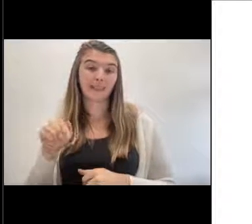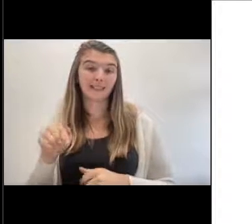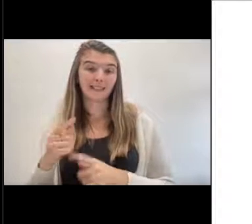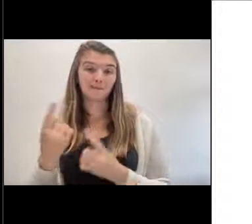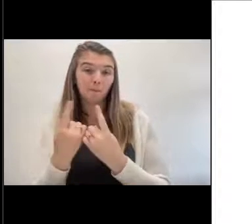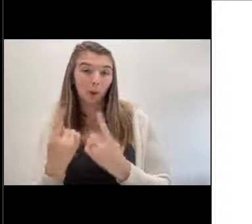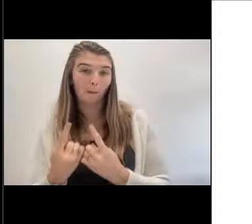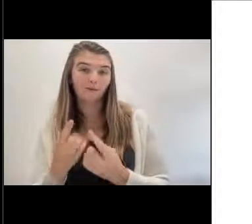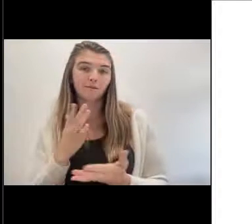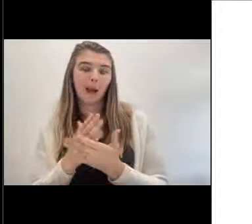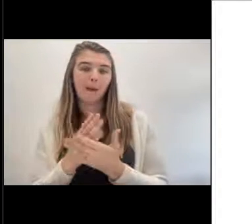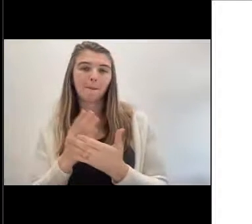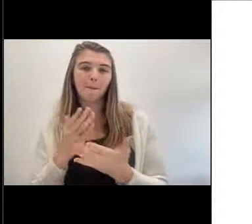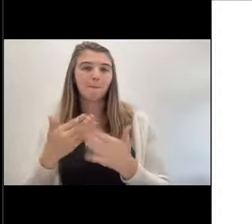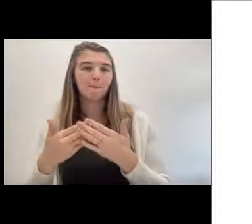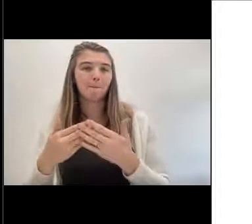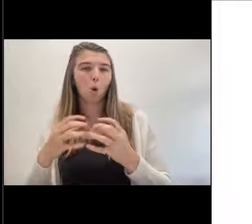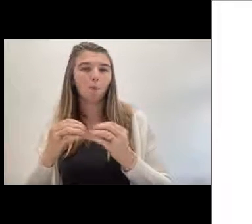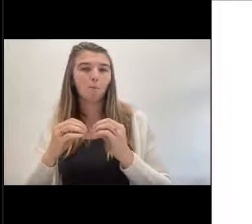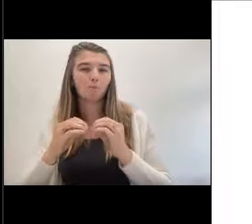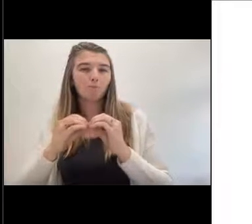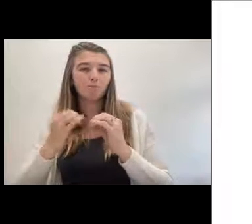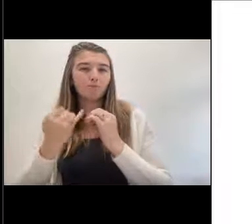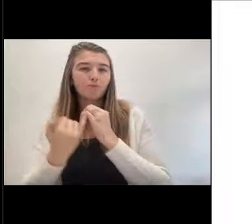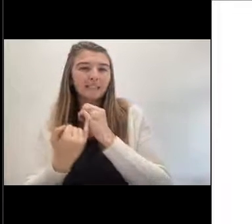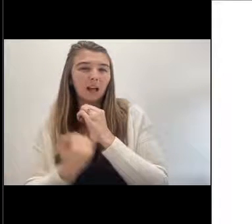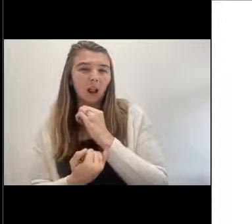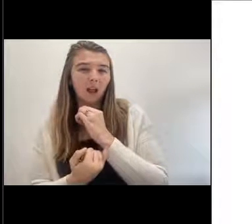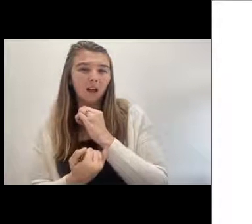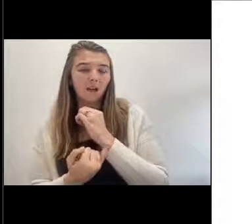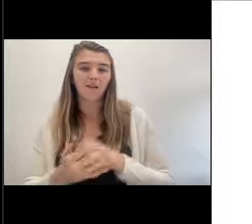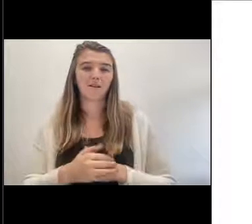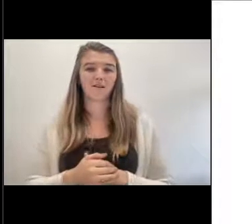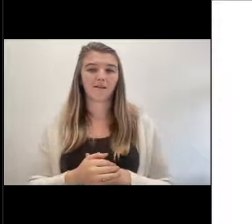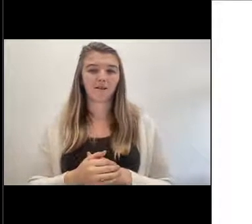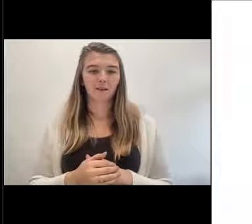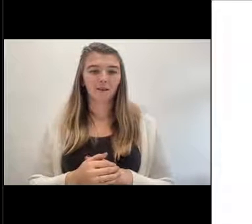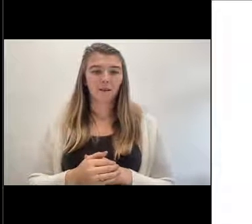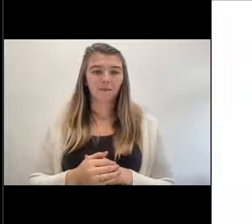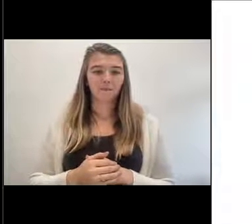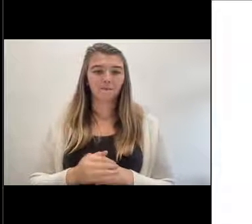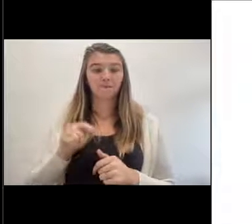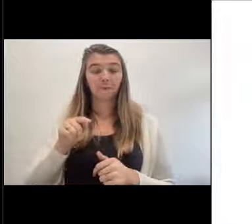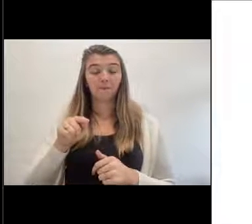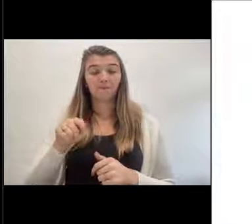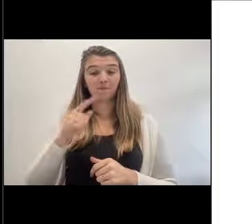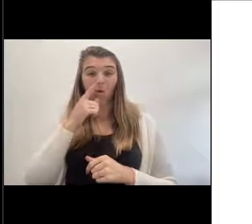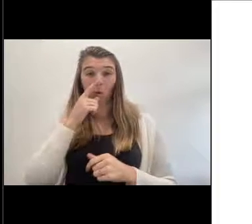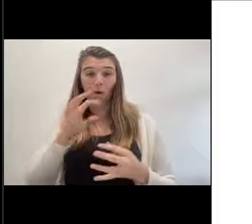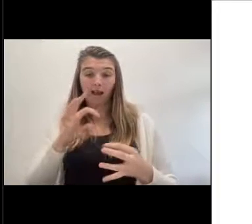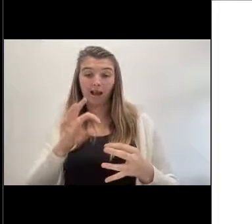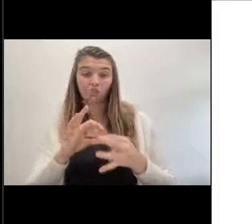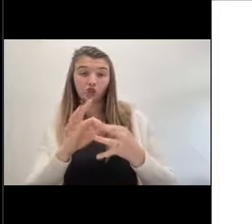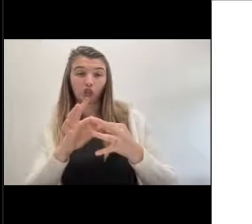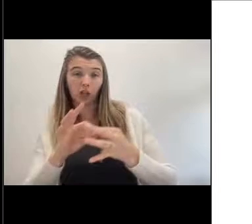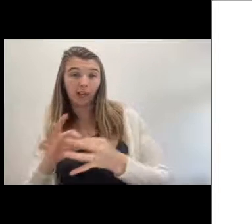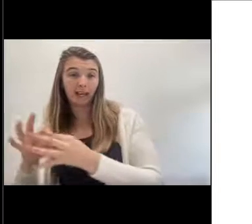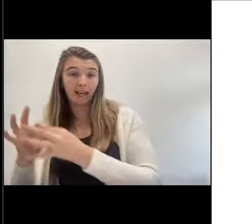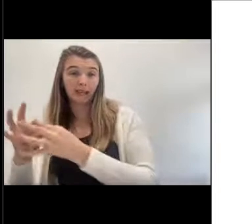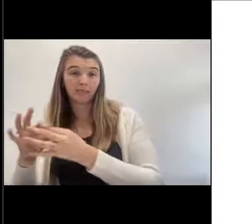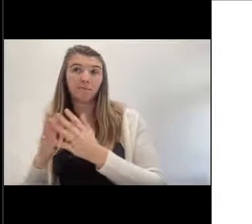brittle. And then this methyl group can be replaced by an ethyl group, or the chain can grow up